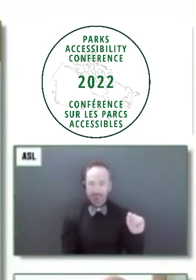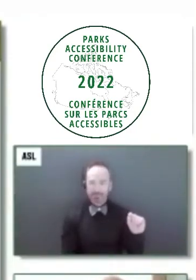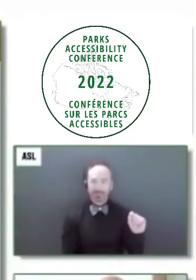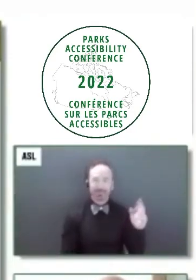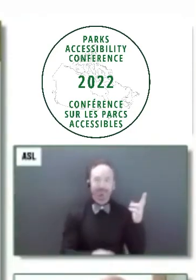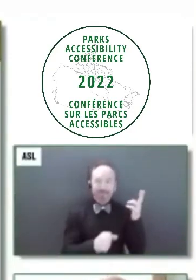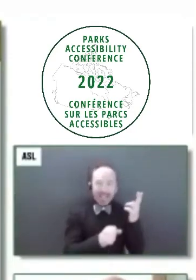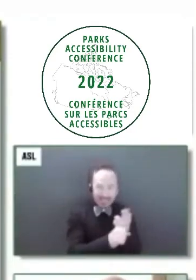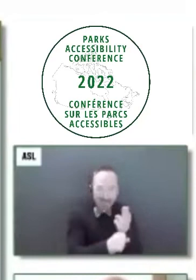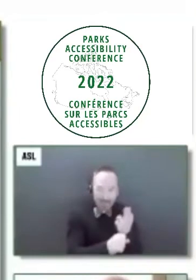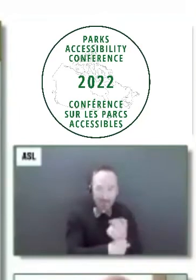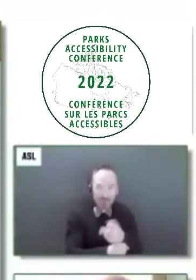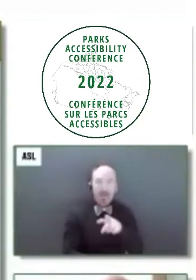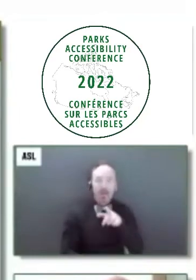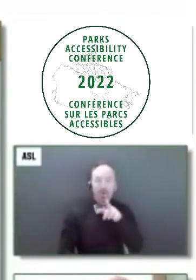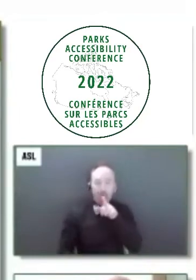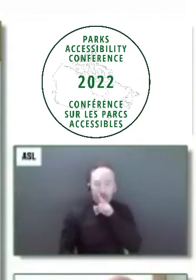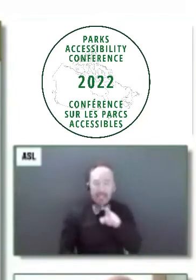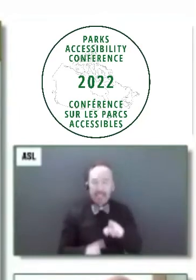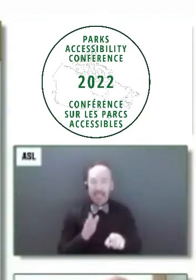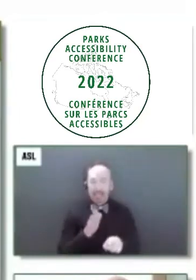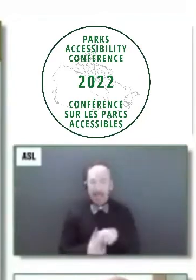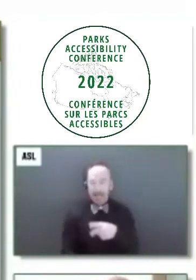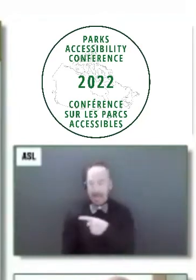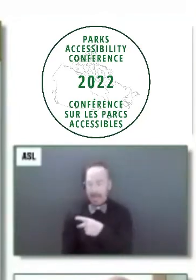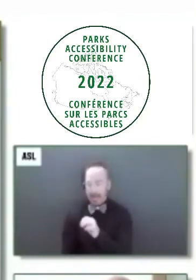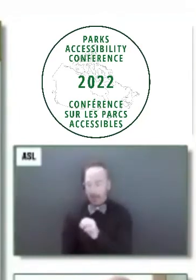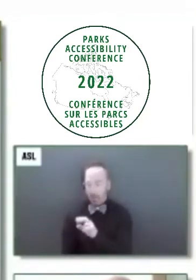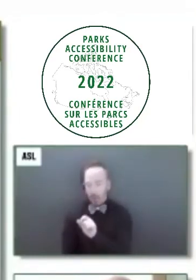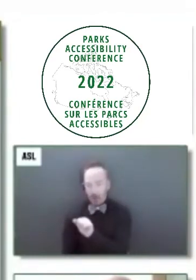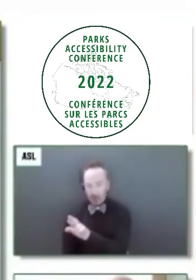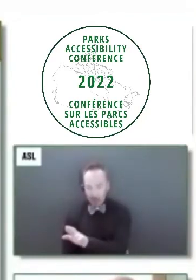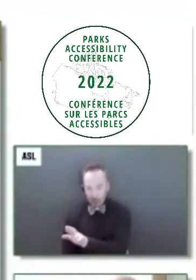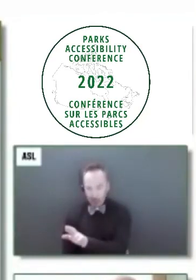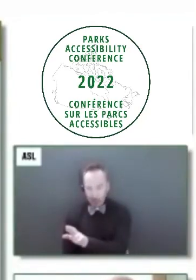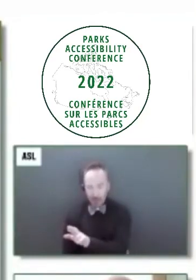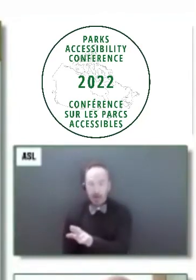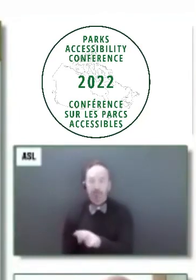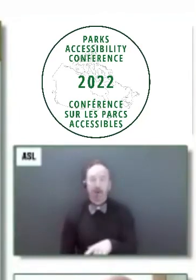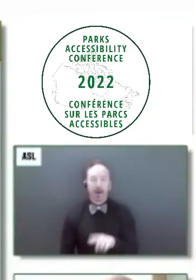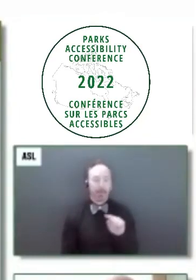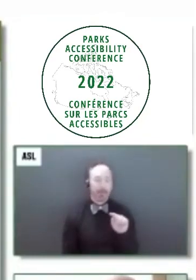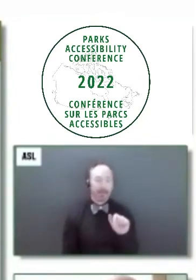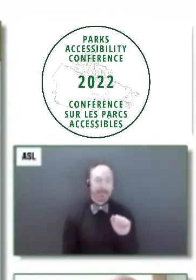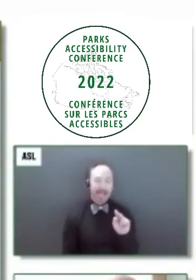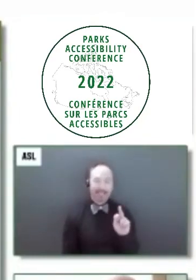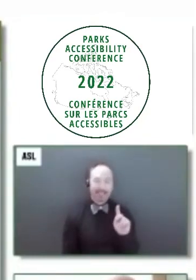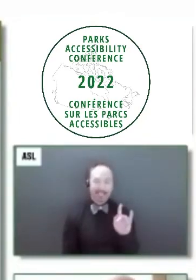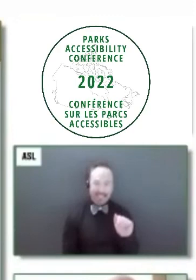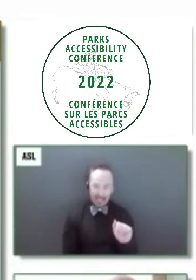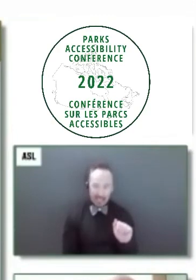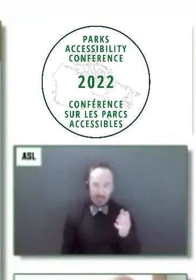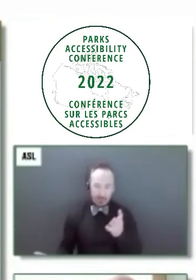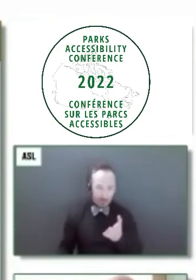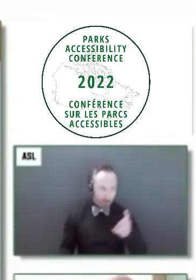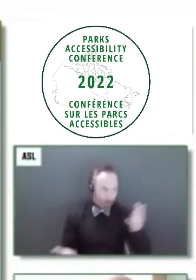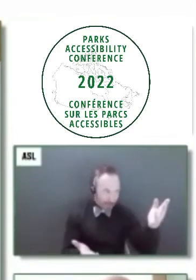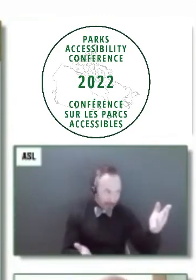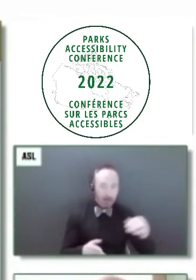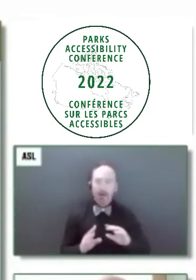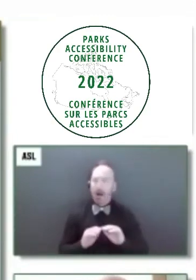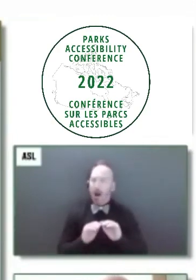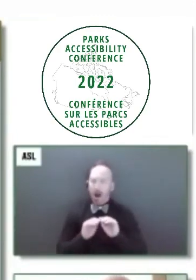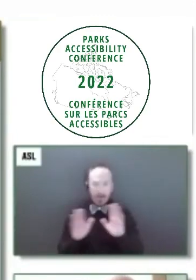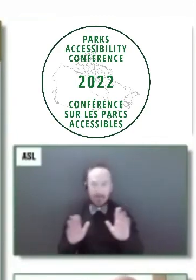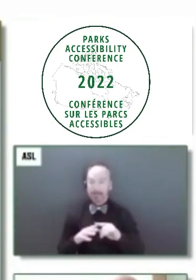in a lot of cases to power the trail rider. It's obviously a very very challenging for anybody to be climbing a